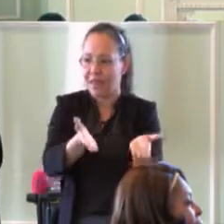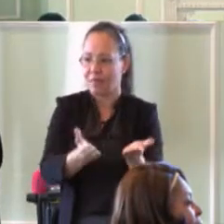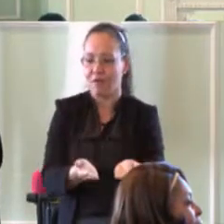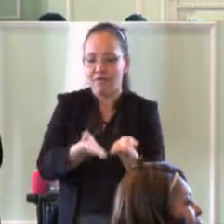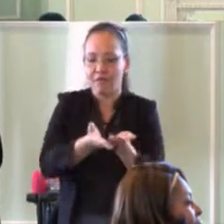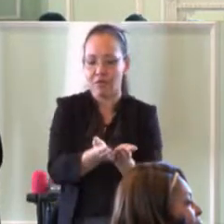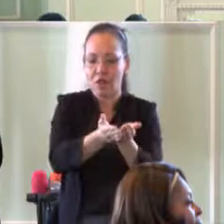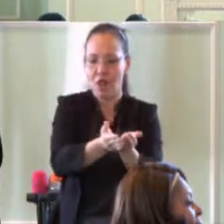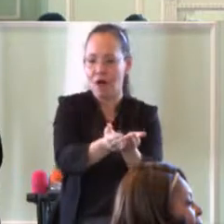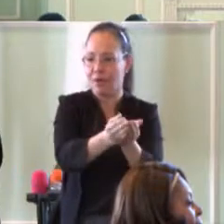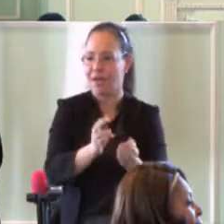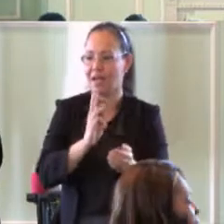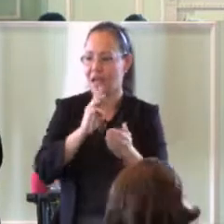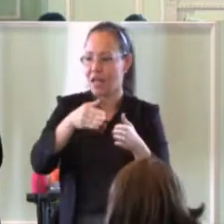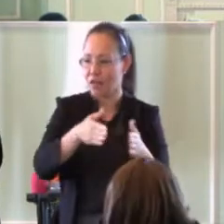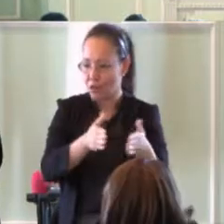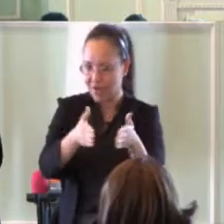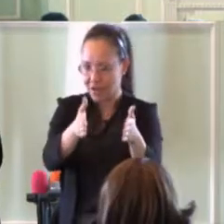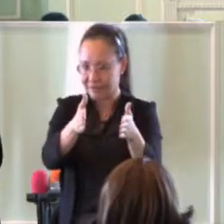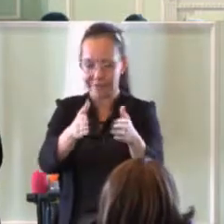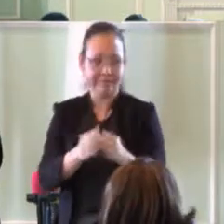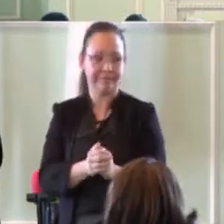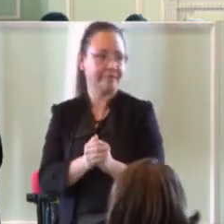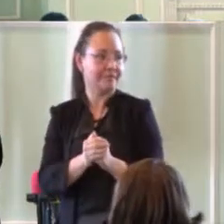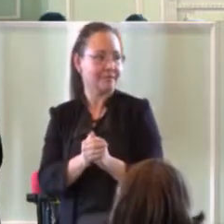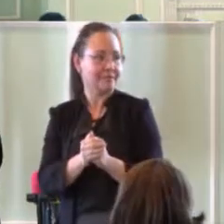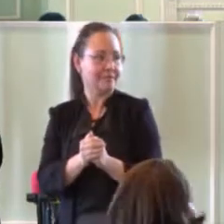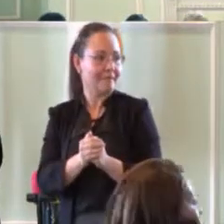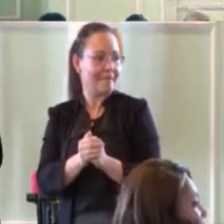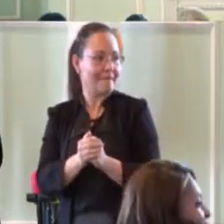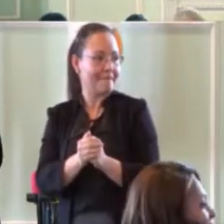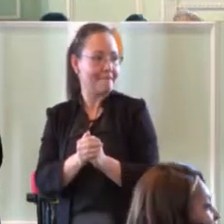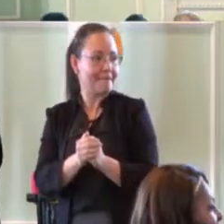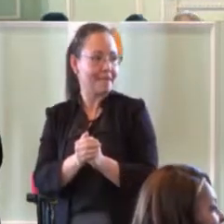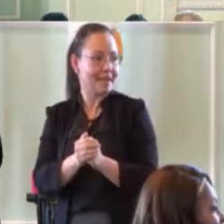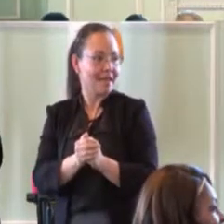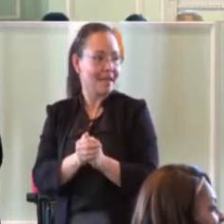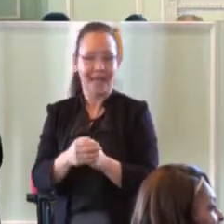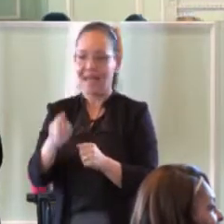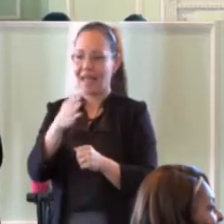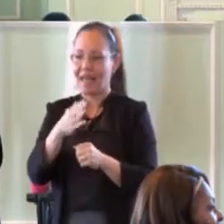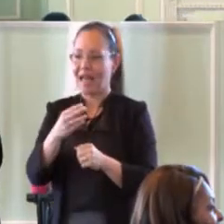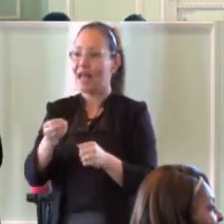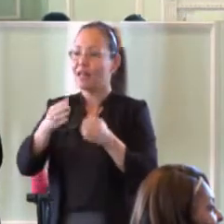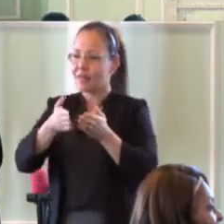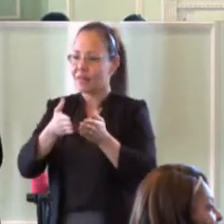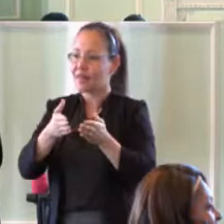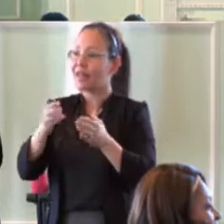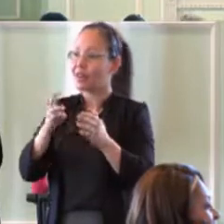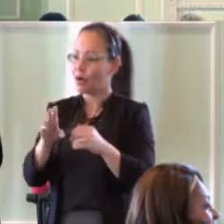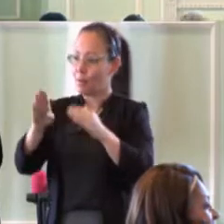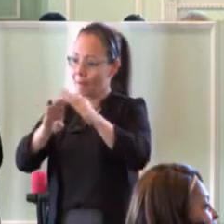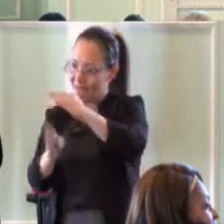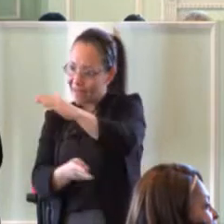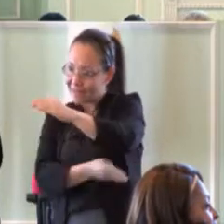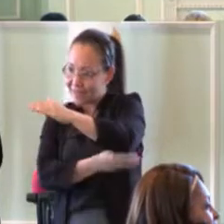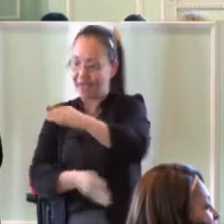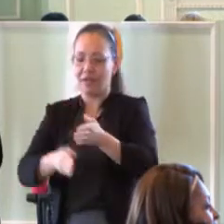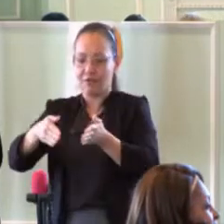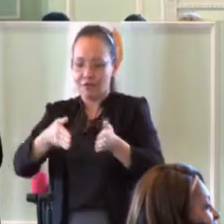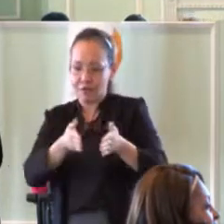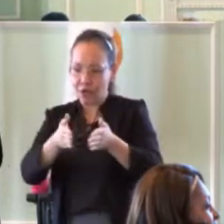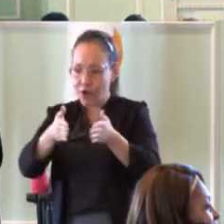in the river. So she put him in the river, and sure enough, the basket floated, and he went down the